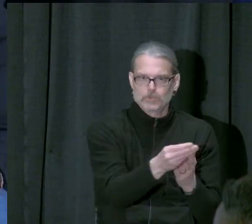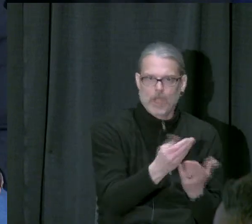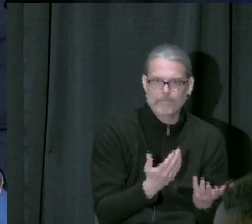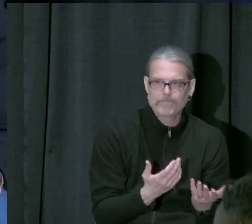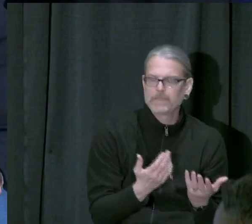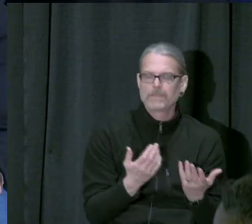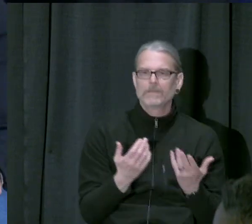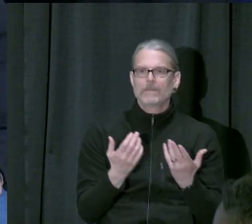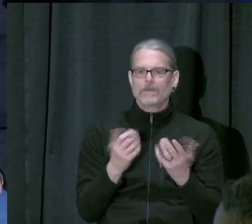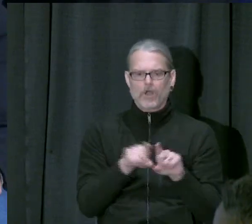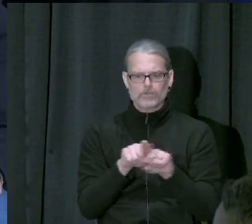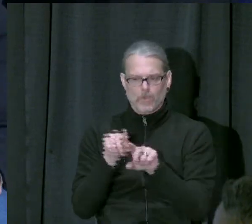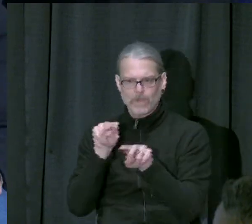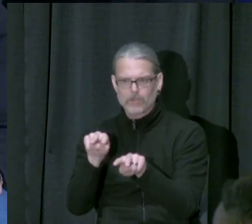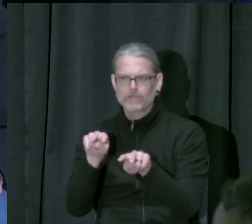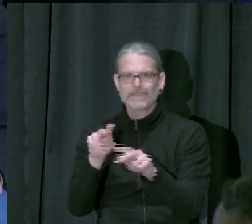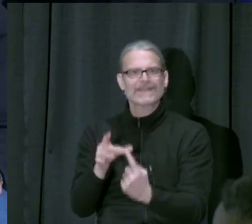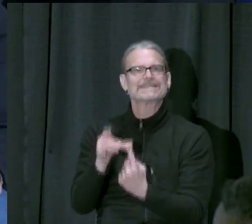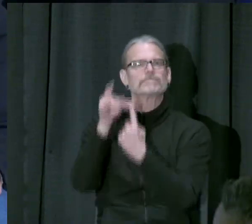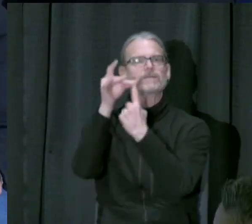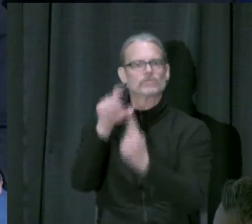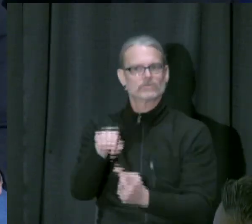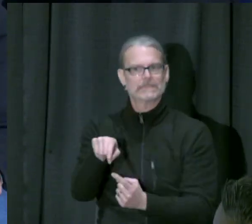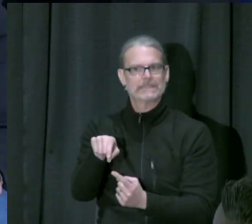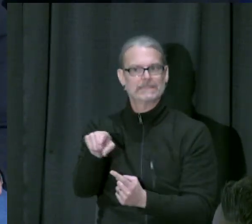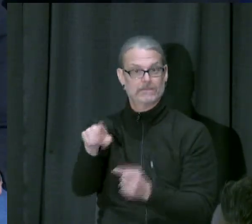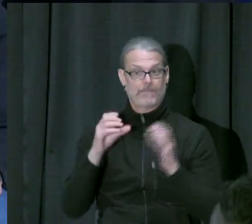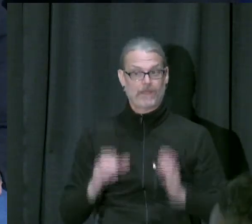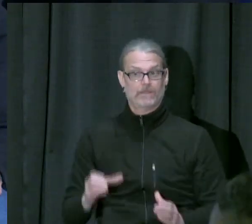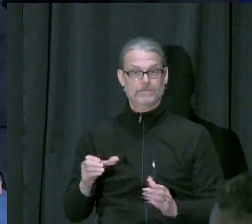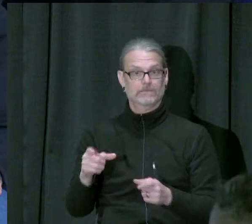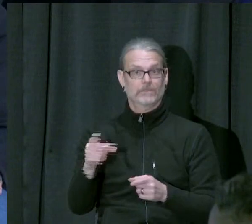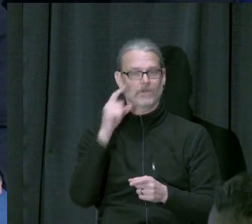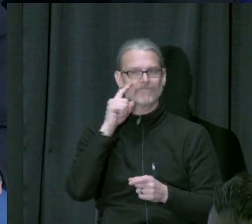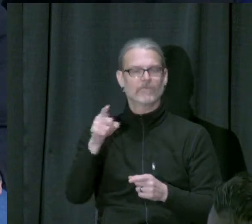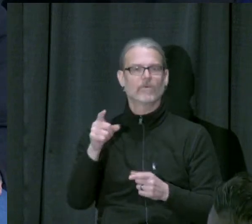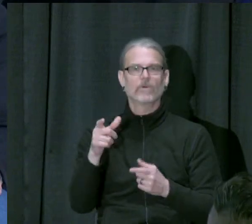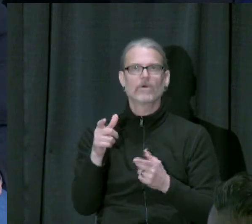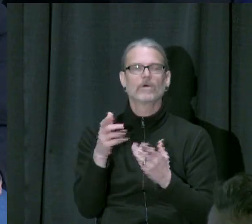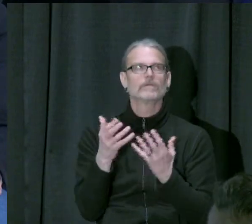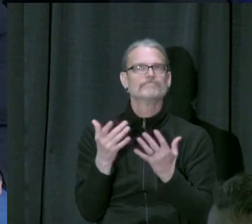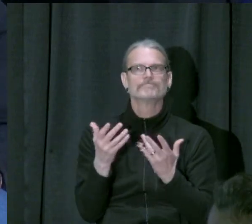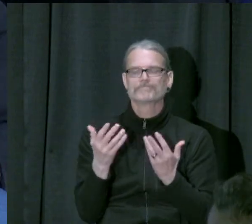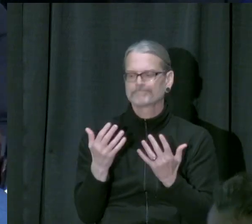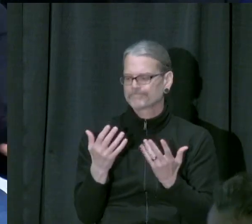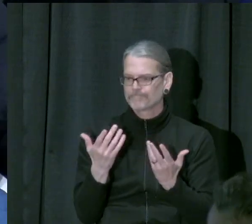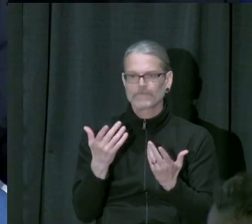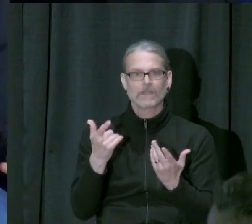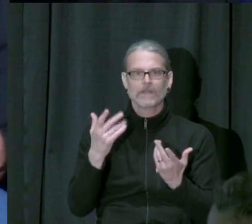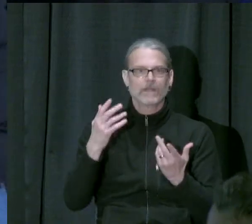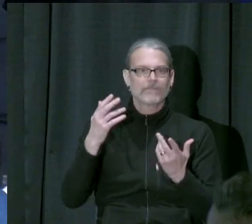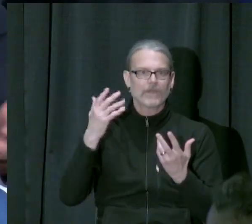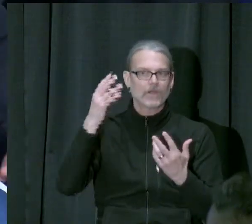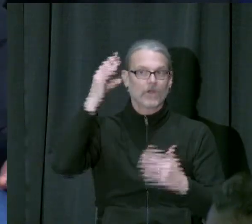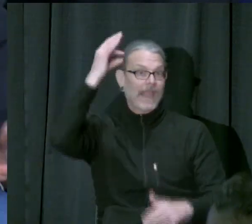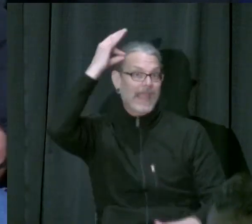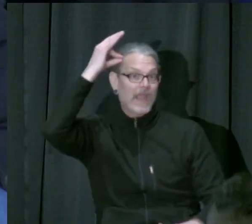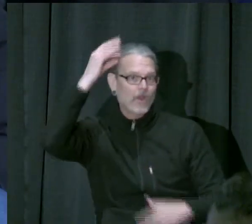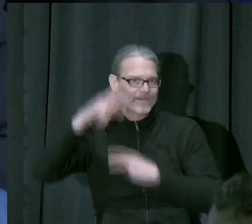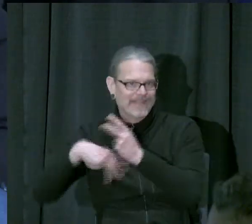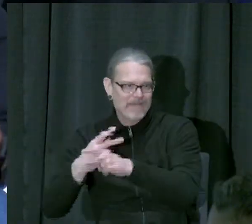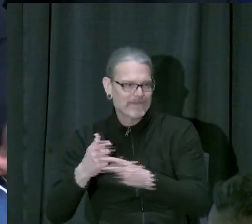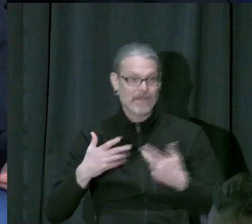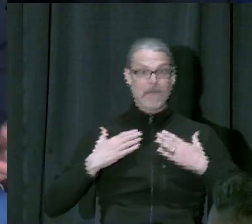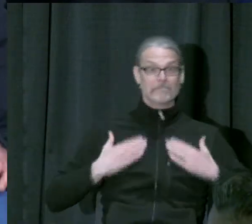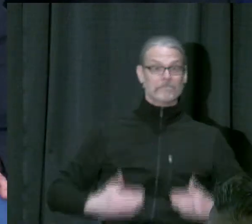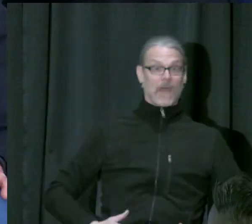at the unique needs that a customer may have to shop with respect to their hair type or their body size or